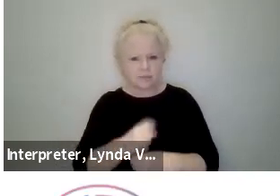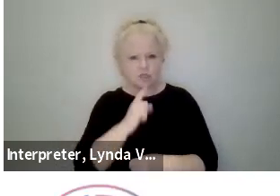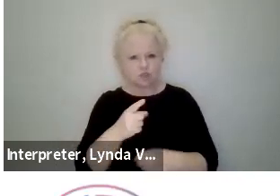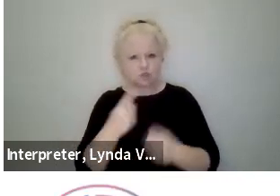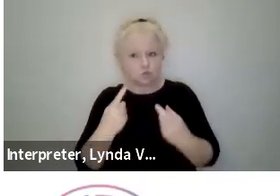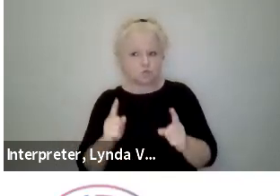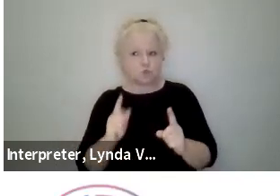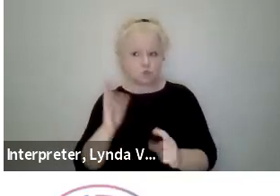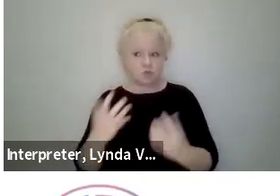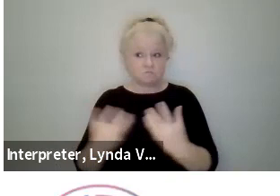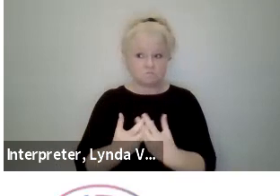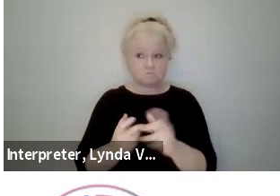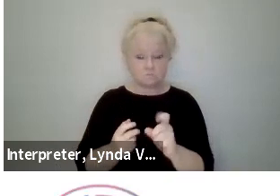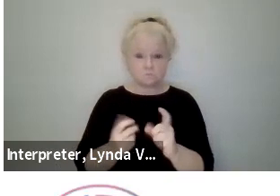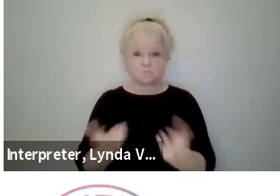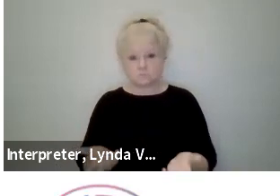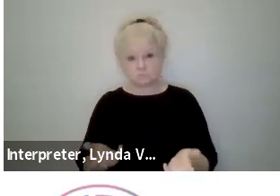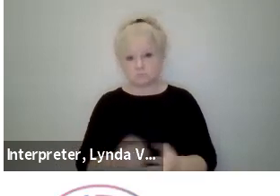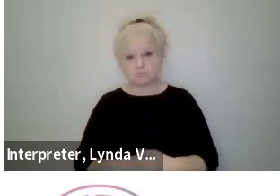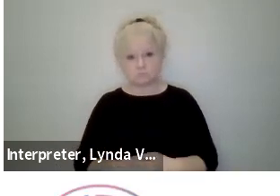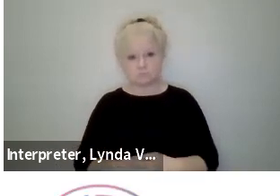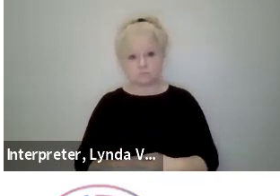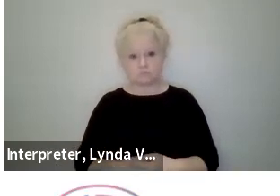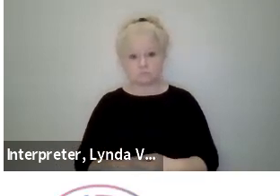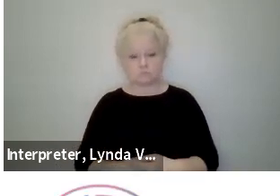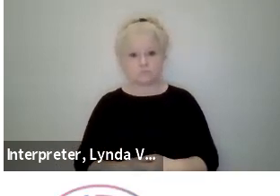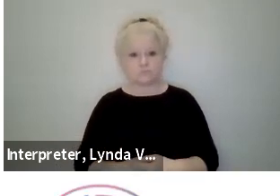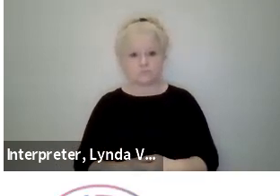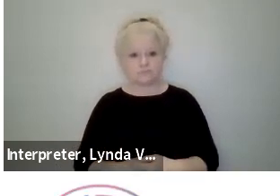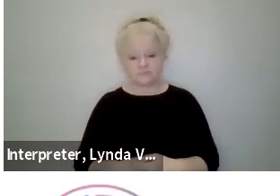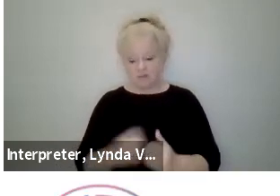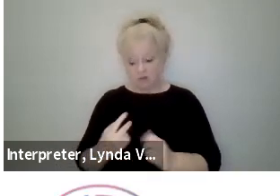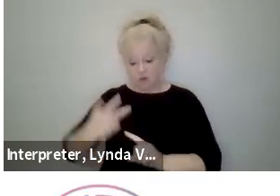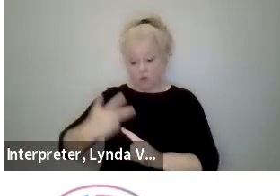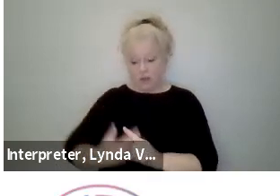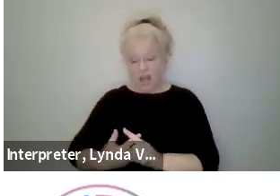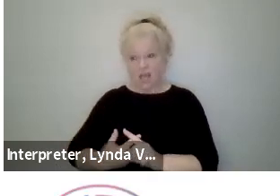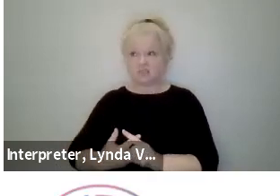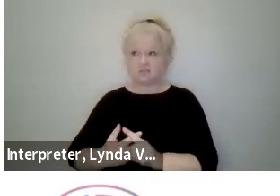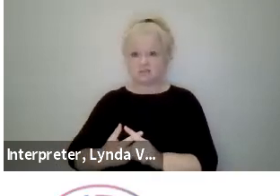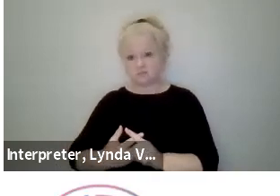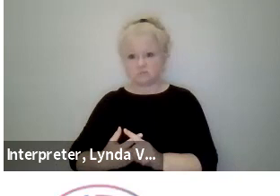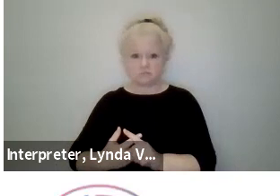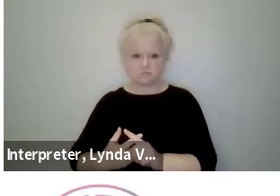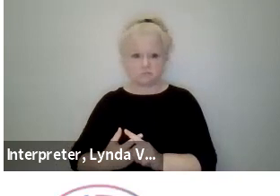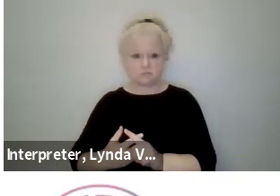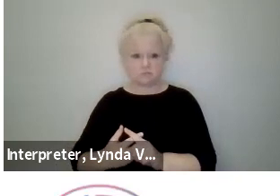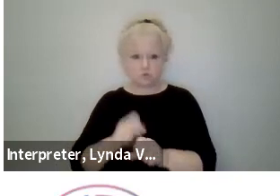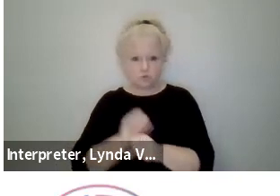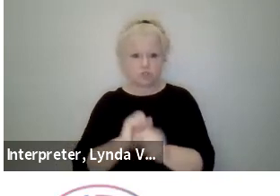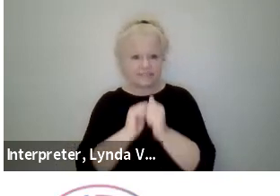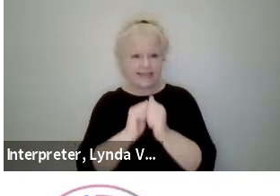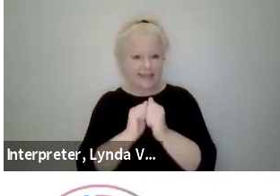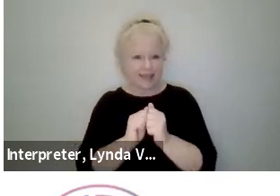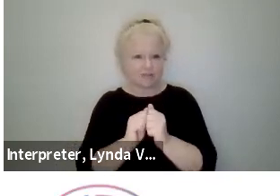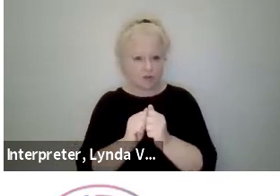work. And we, you know, I want to say for the first 3 months, we were working, you know, hand in hand to try to